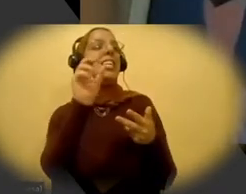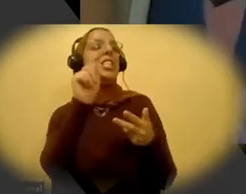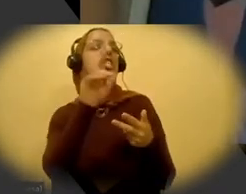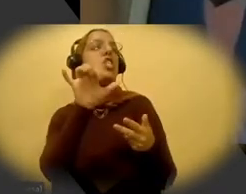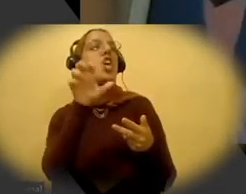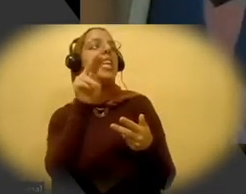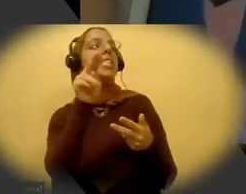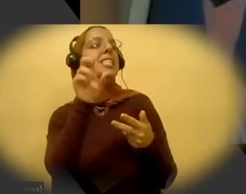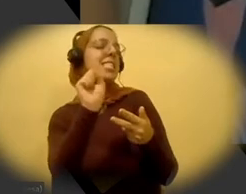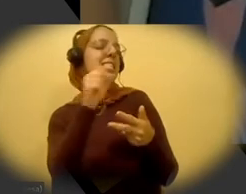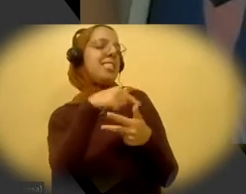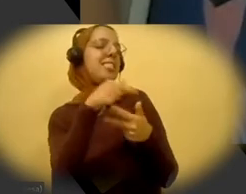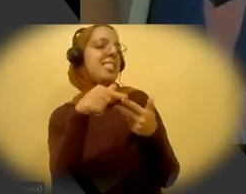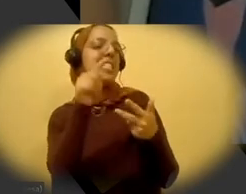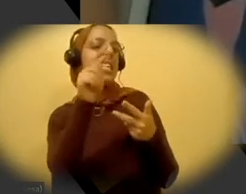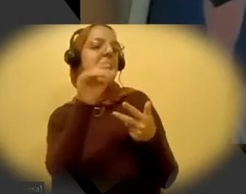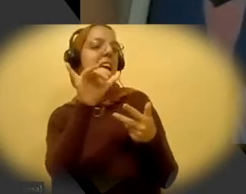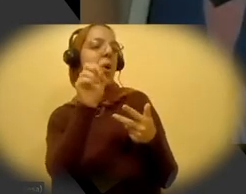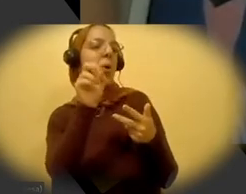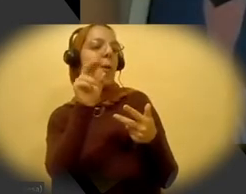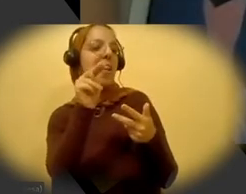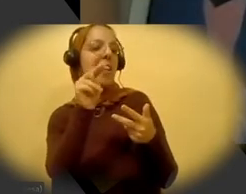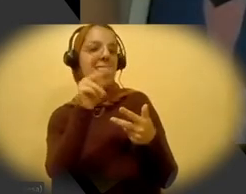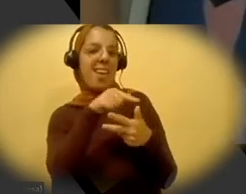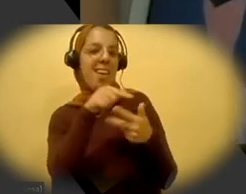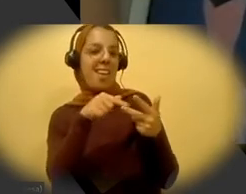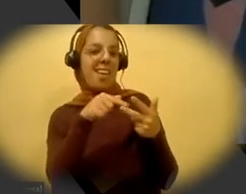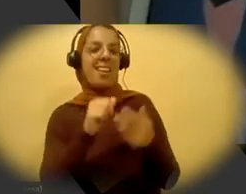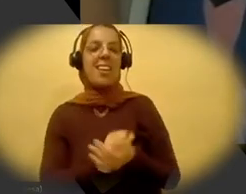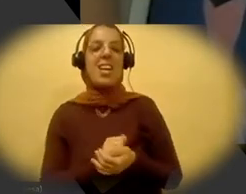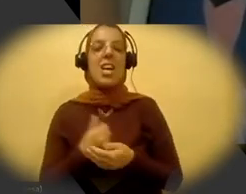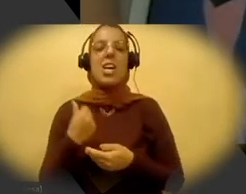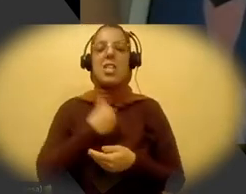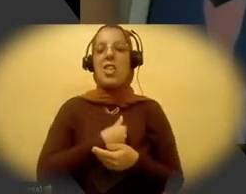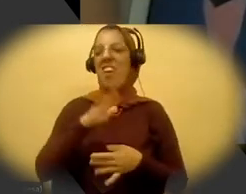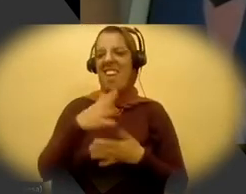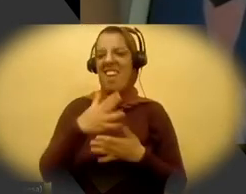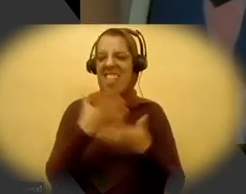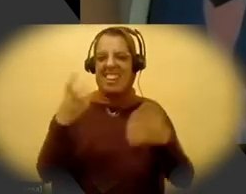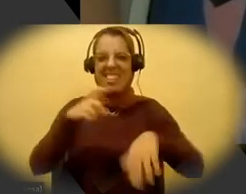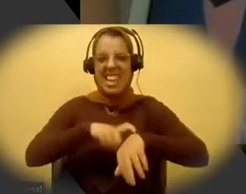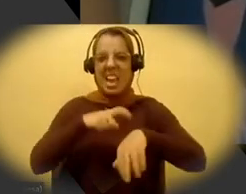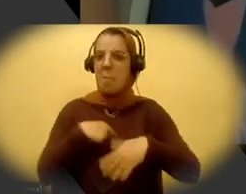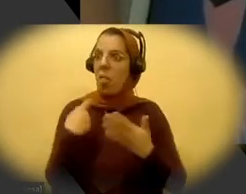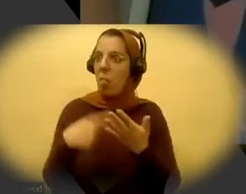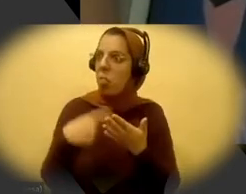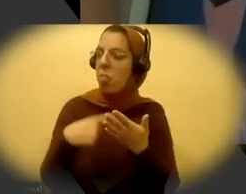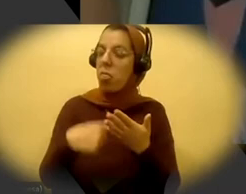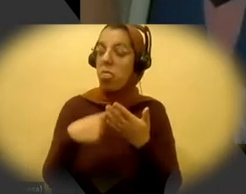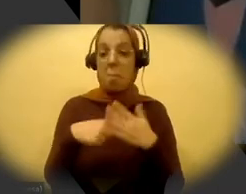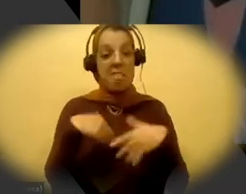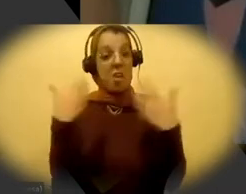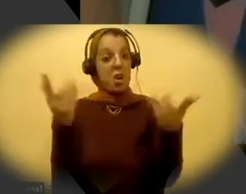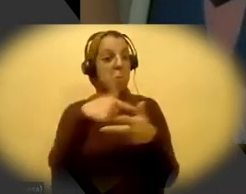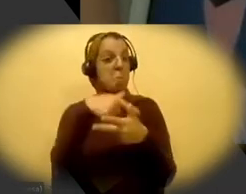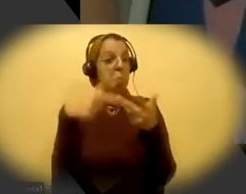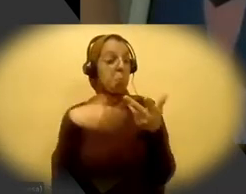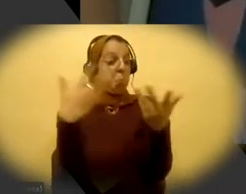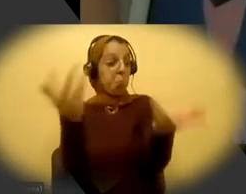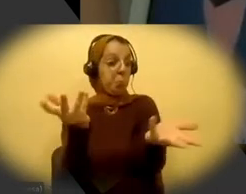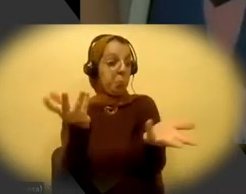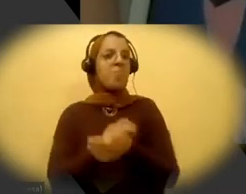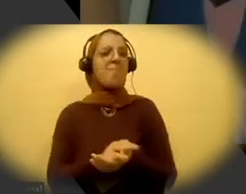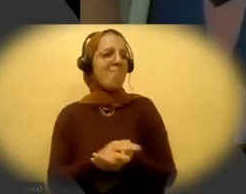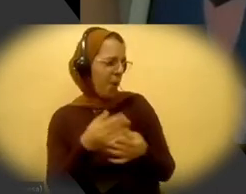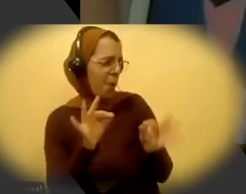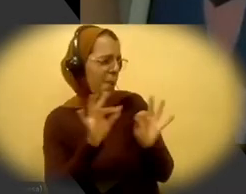The three shuns. T-I-O-N. Yeah. Sorry. I took up a lot of your time there, but yeah, there you go. No worries. It was